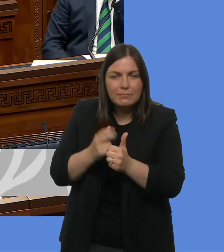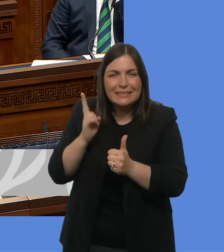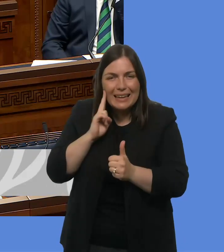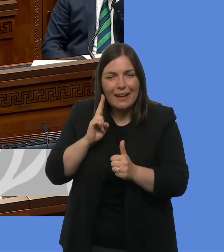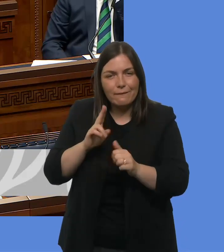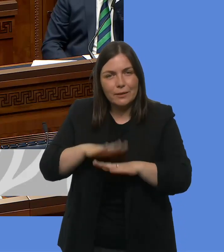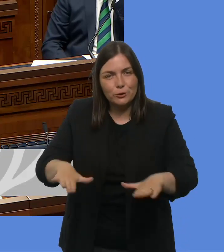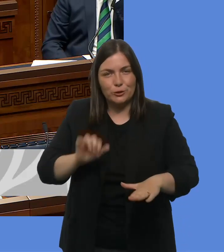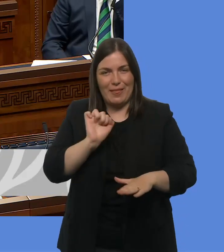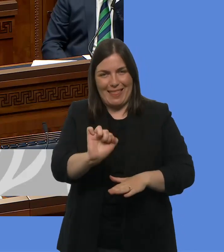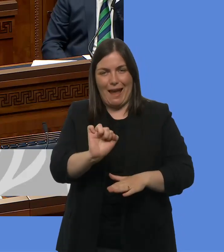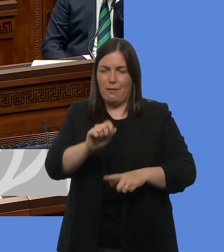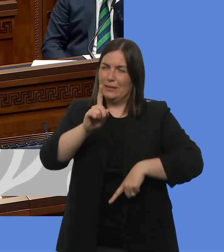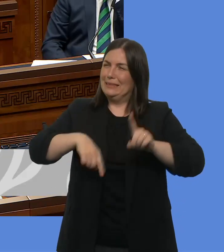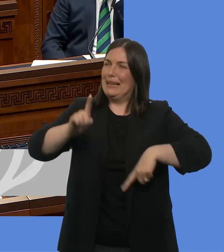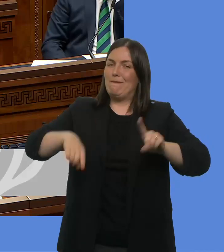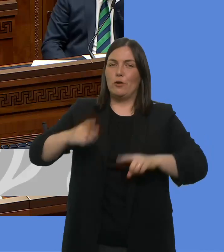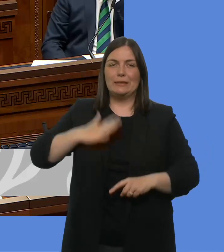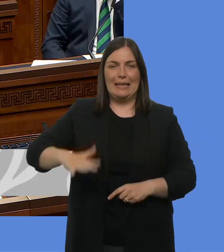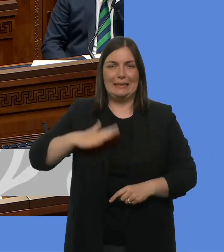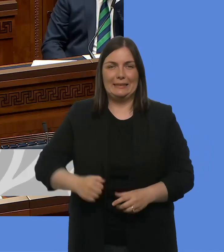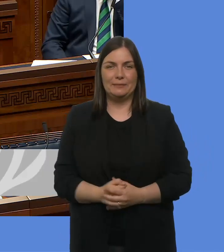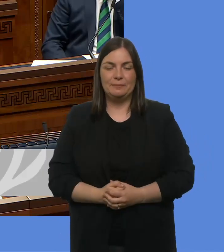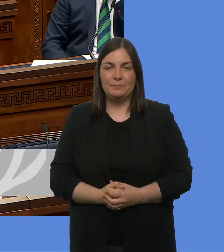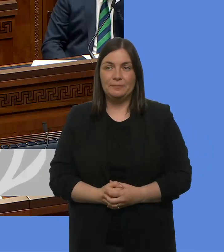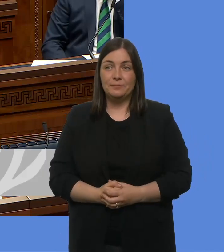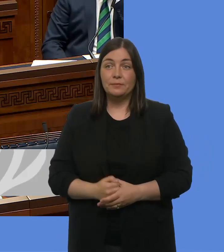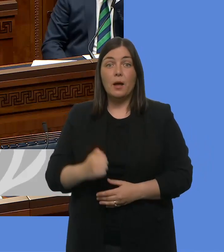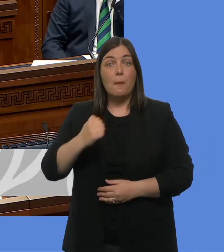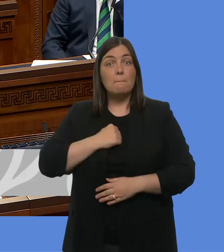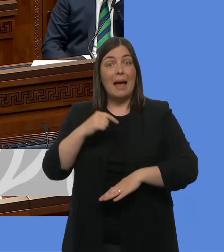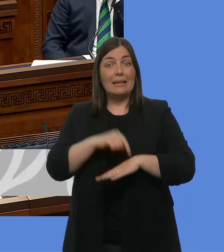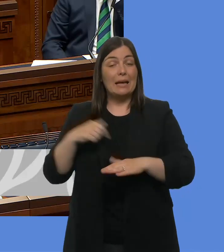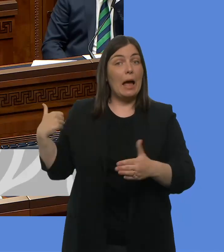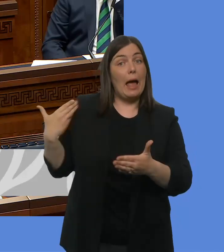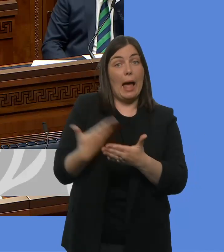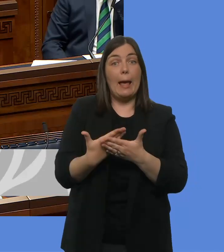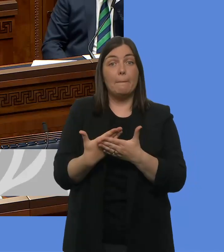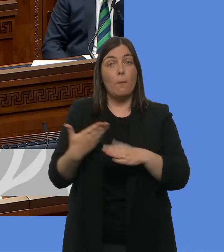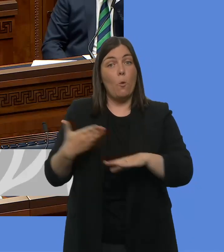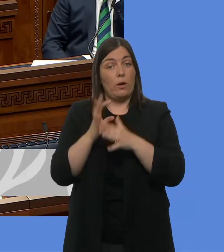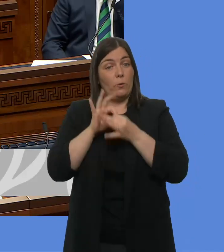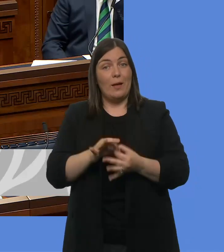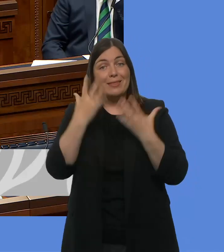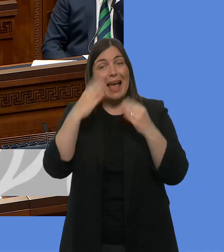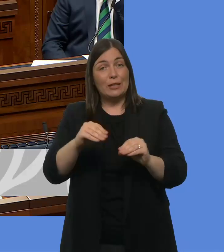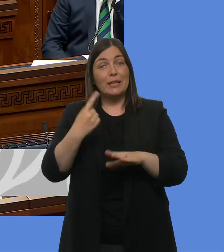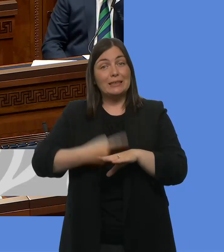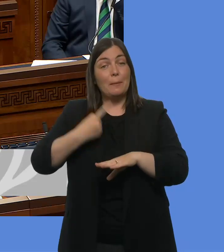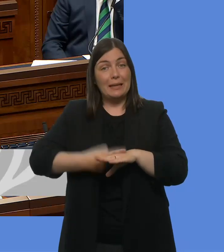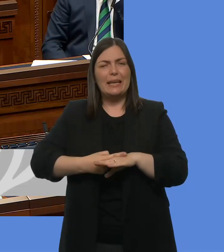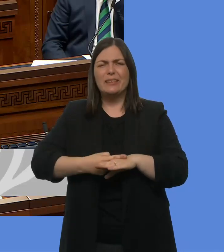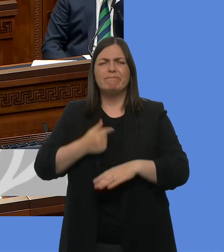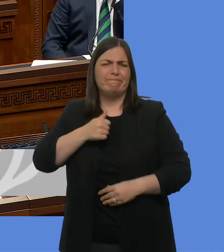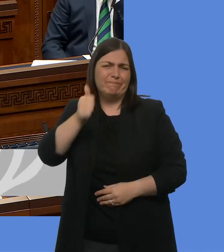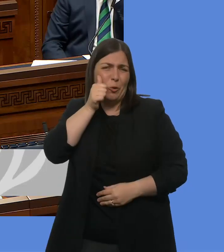I think it's pretty much well established, certainly in my time on the Education Committee, that like classroom assistants and teachers of the deaf